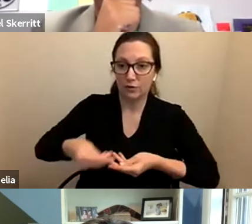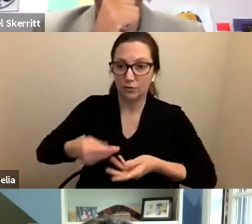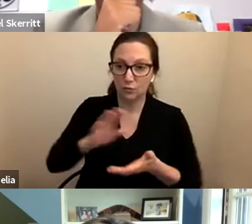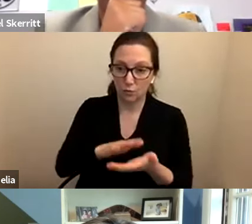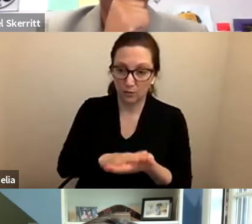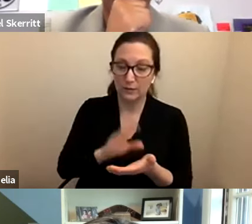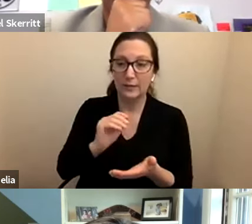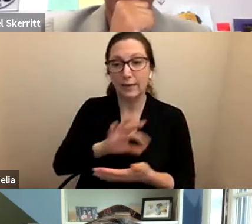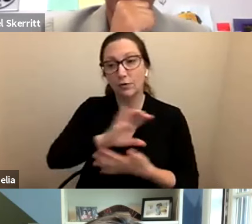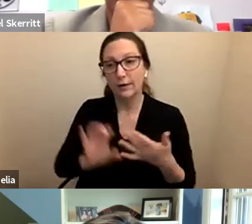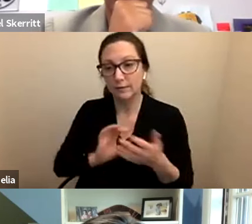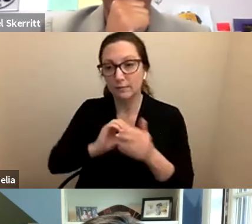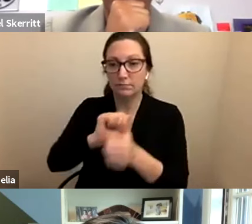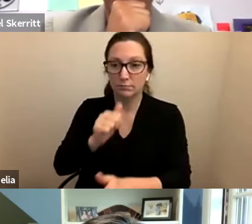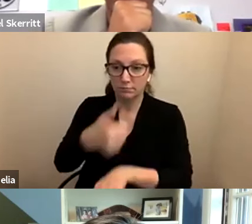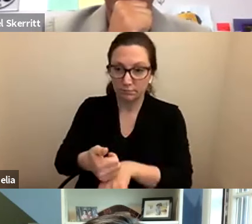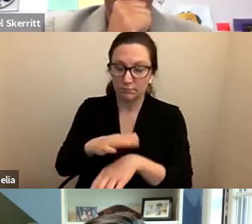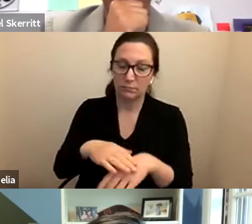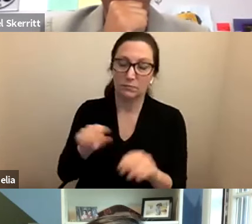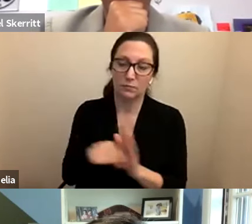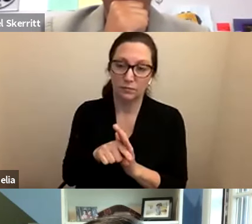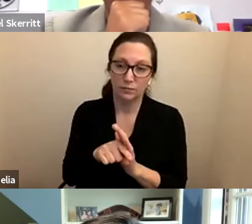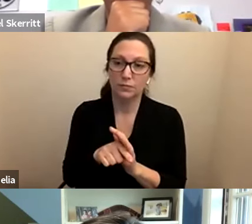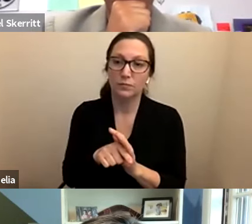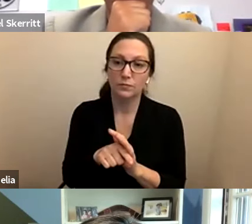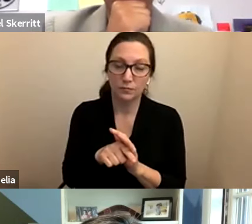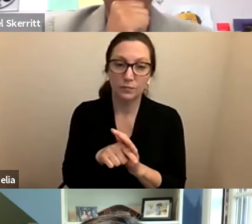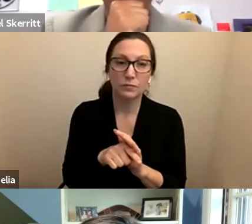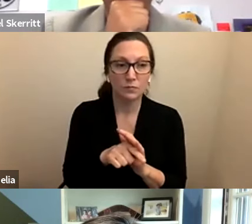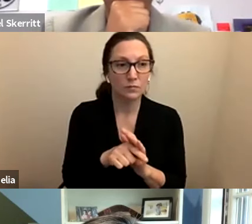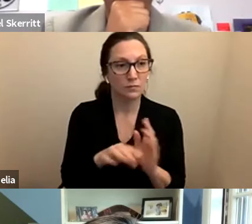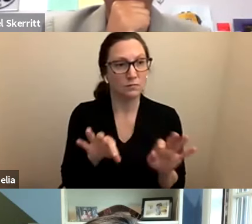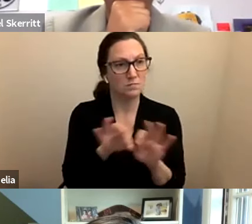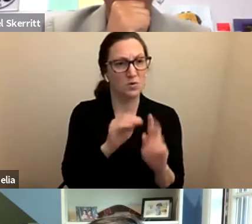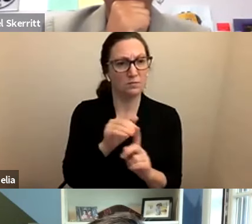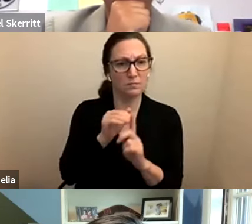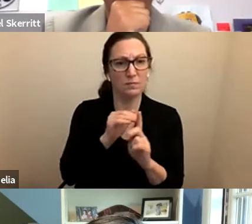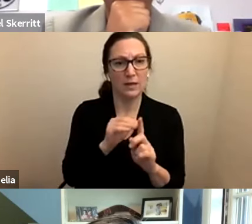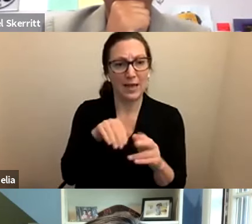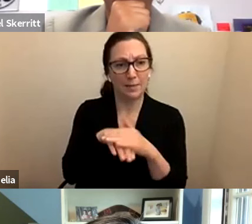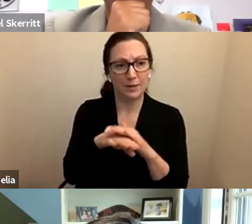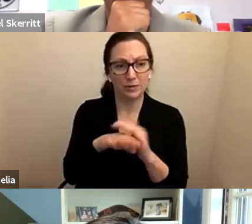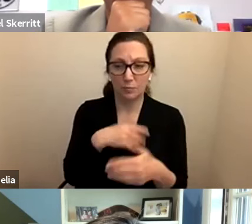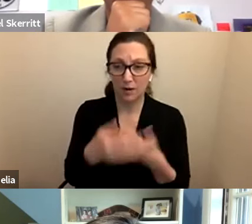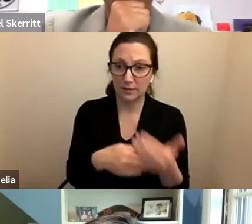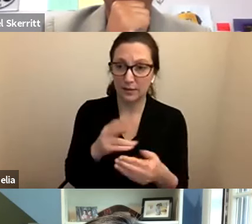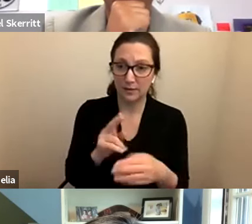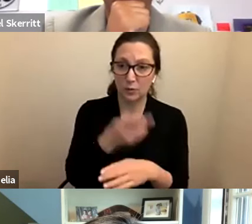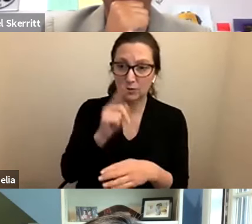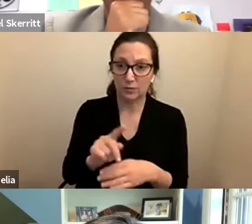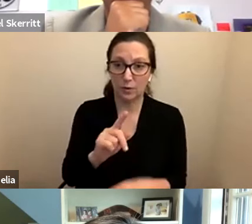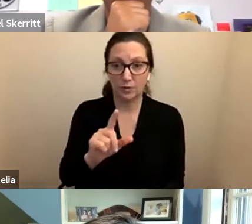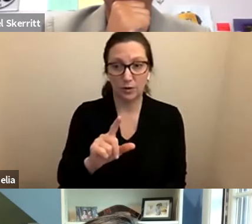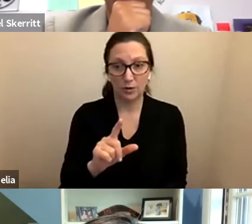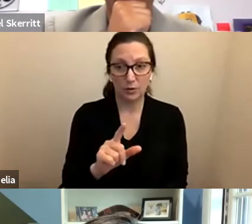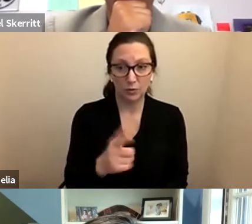or even mostly on grades. I think it's important to remember, as I'm sure you all do, but I just want to state that the admissions process used for school year